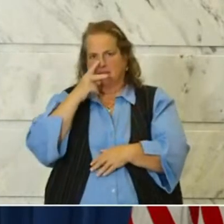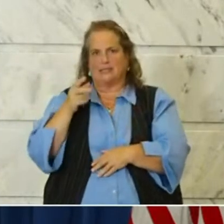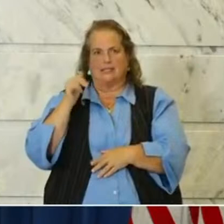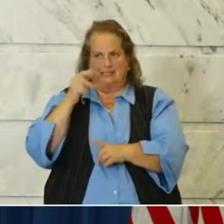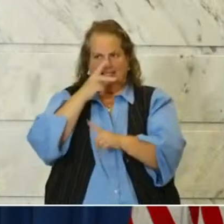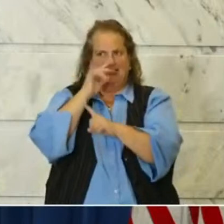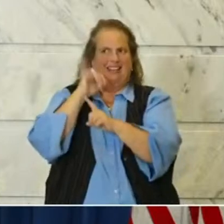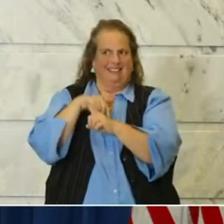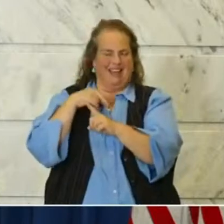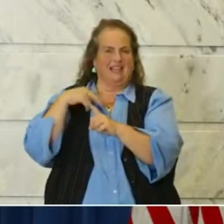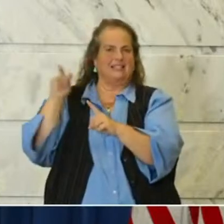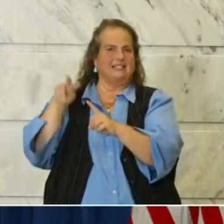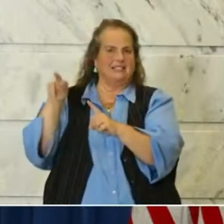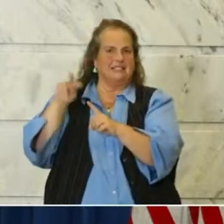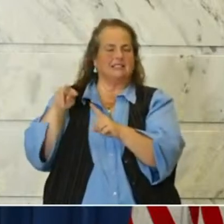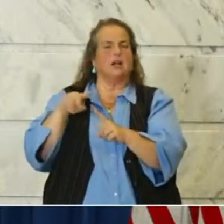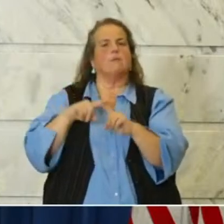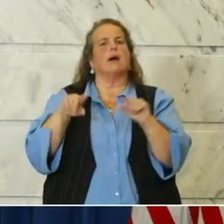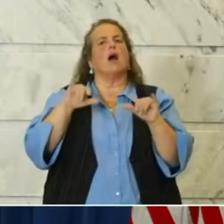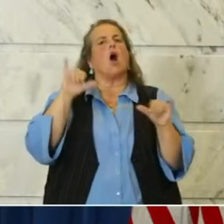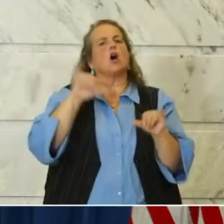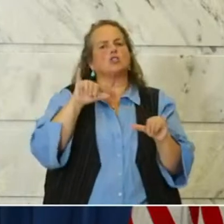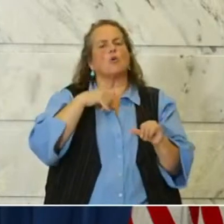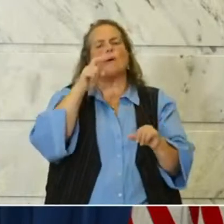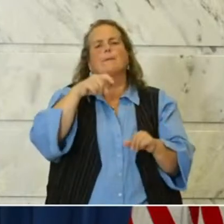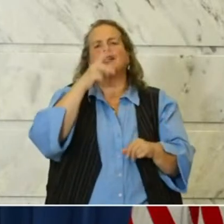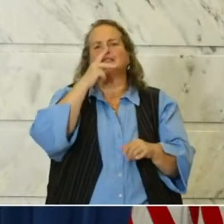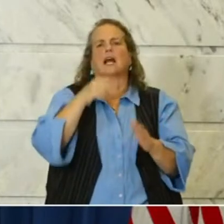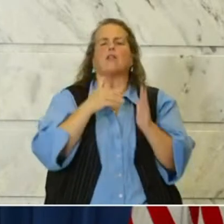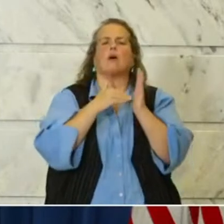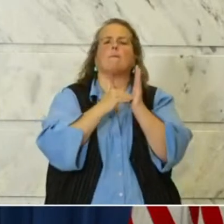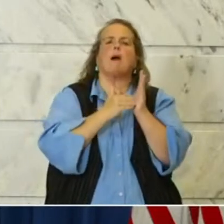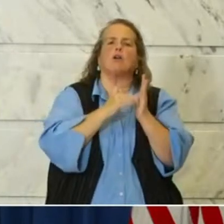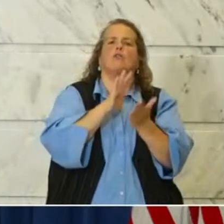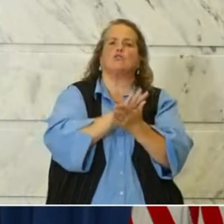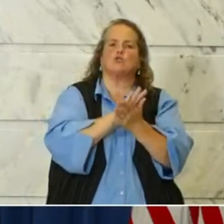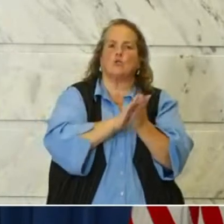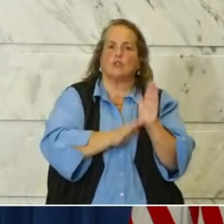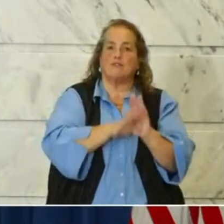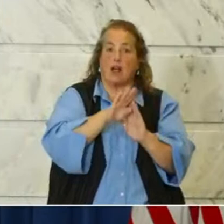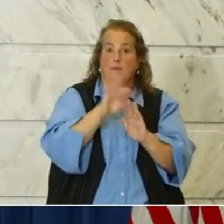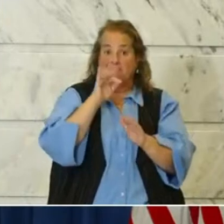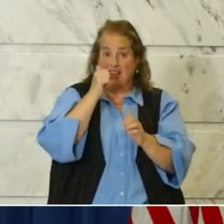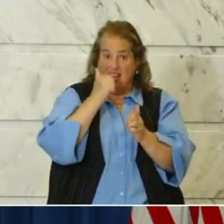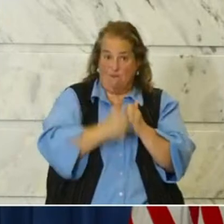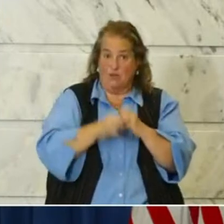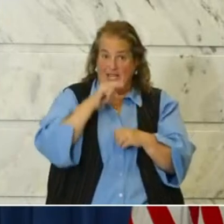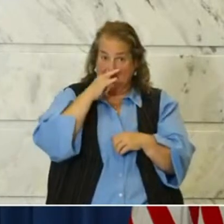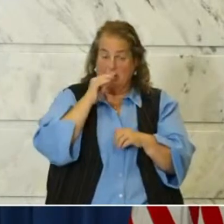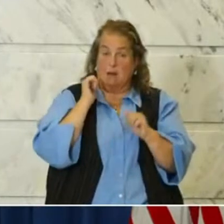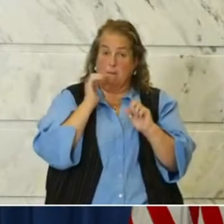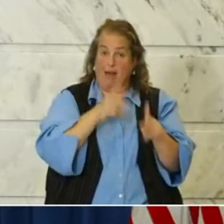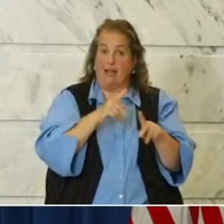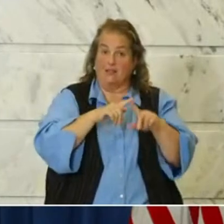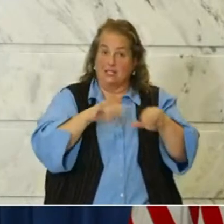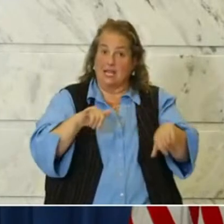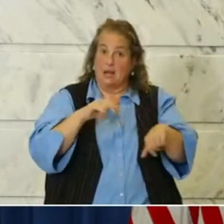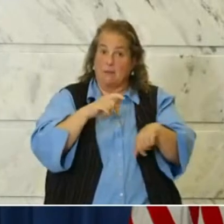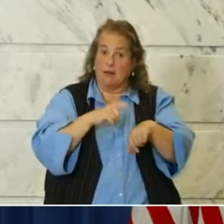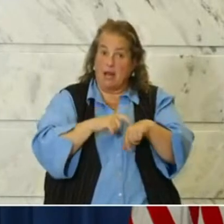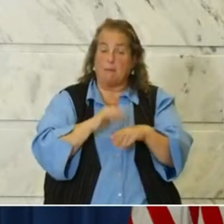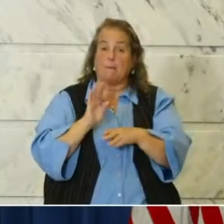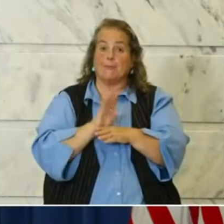depend on seeing the models that our schools have developed. If it's every kid being back at the same time in those